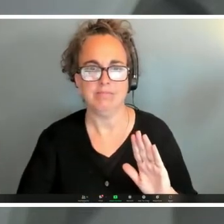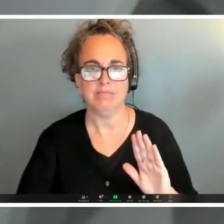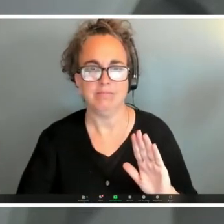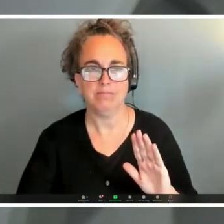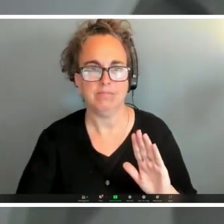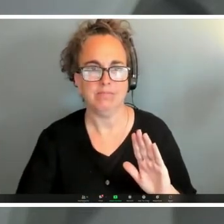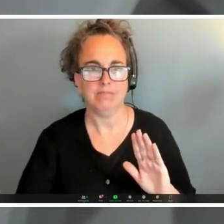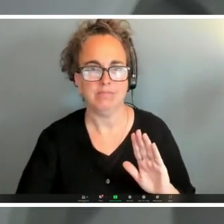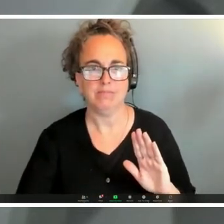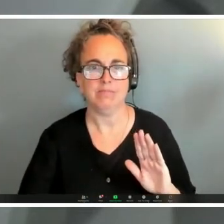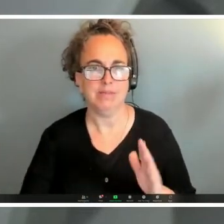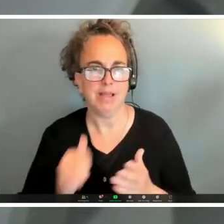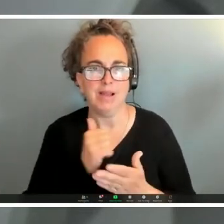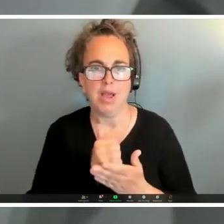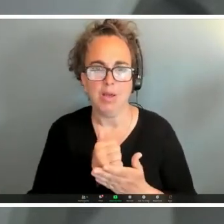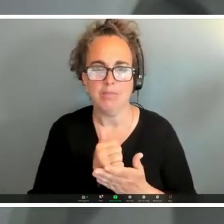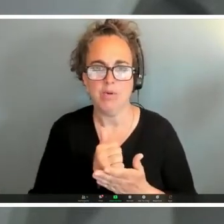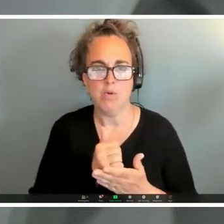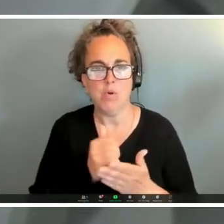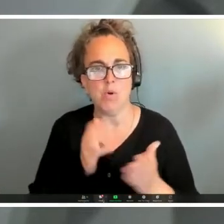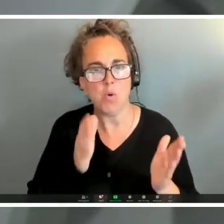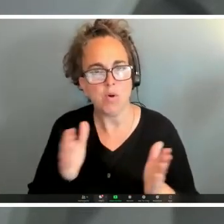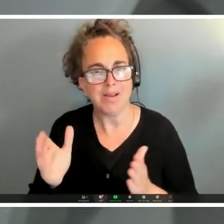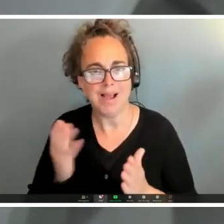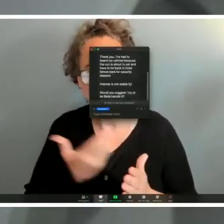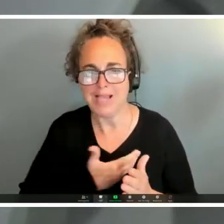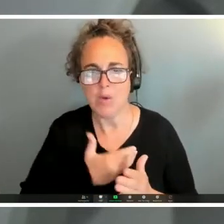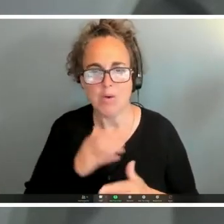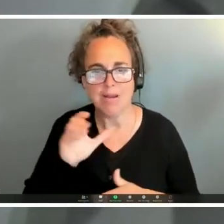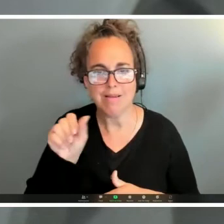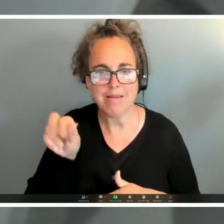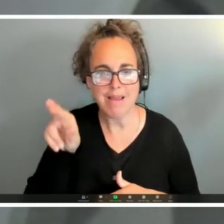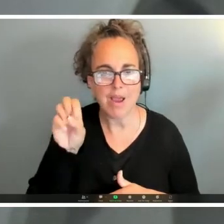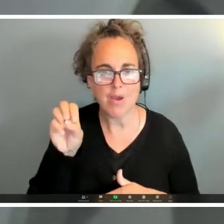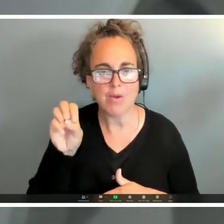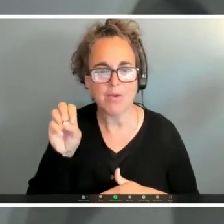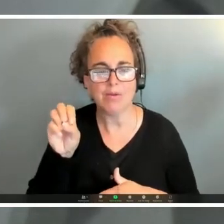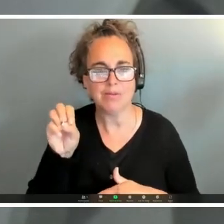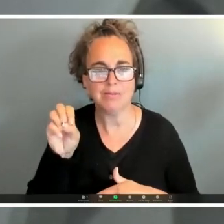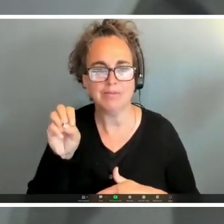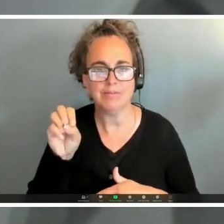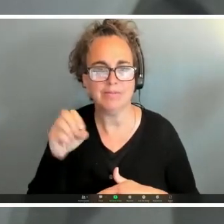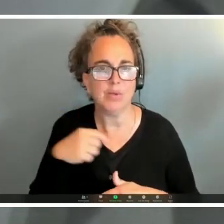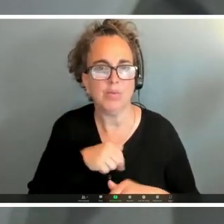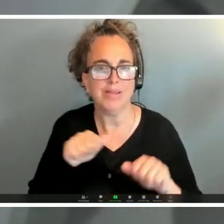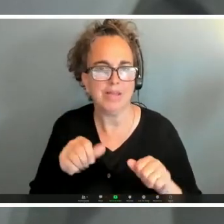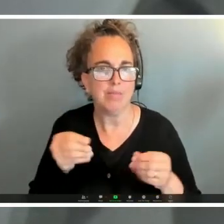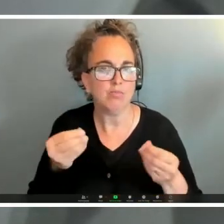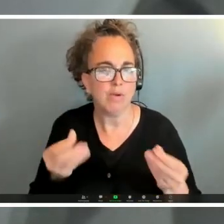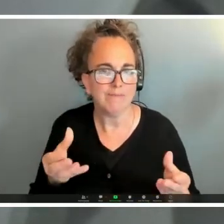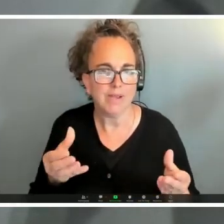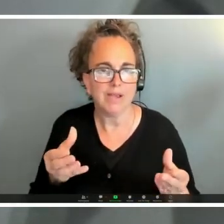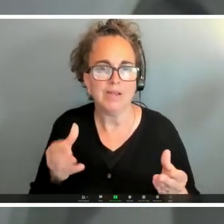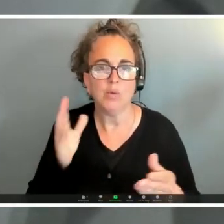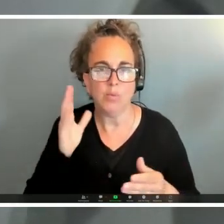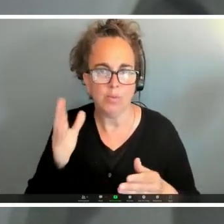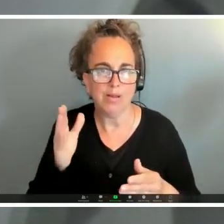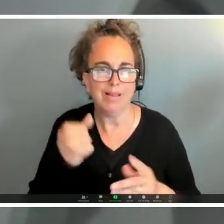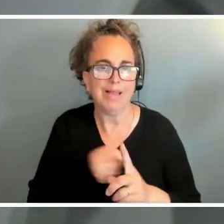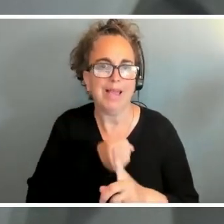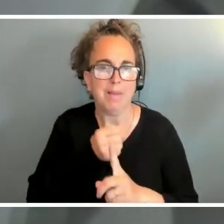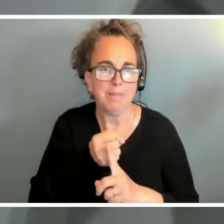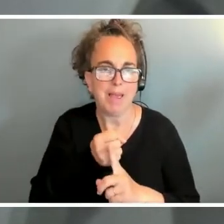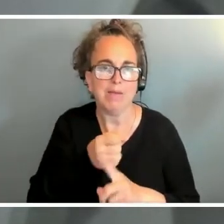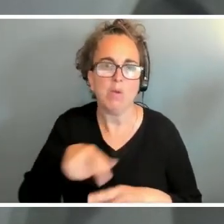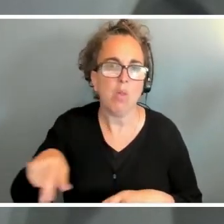to organize our care and innovations around the care that we could provide that ultimately impacts those patients